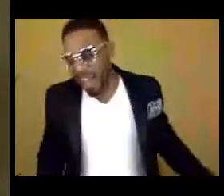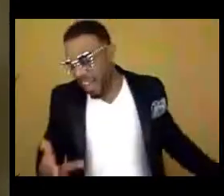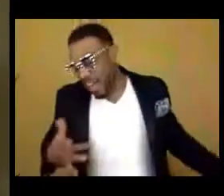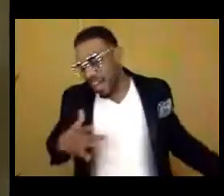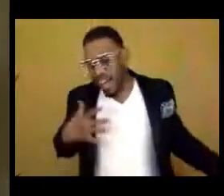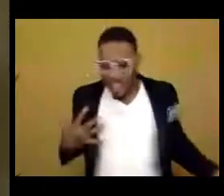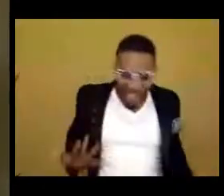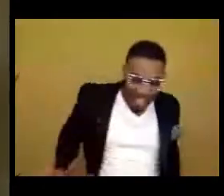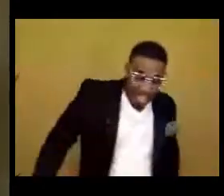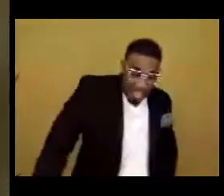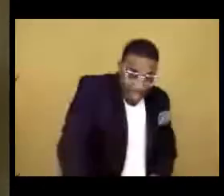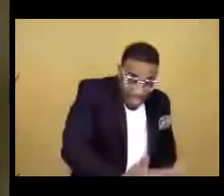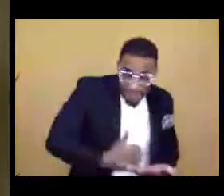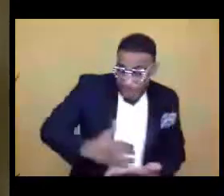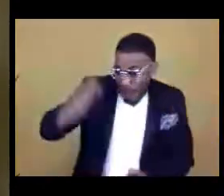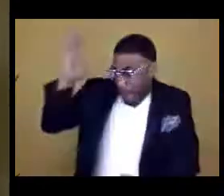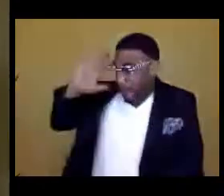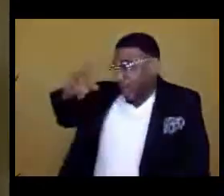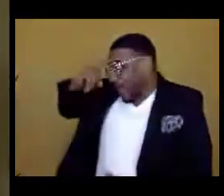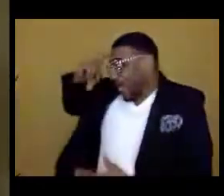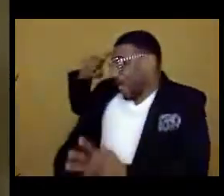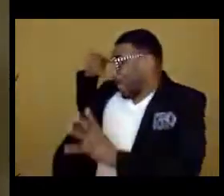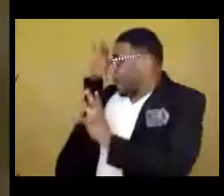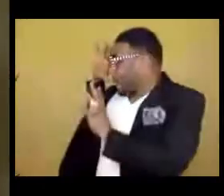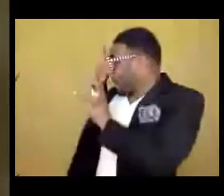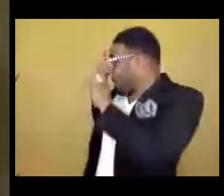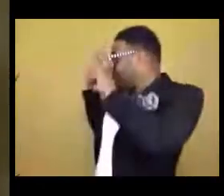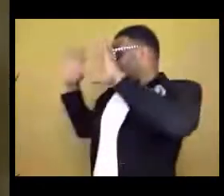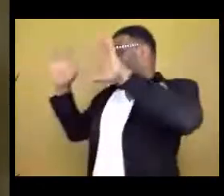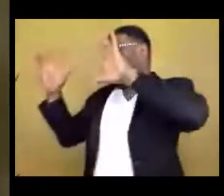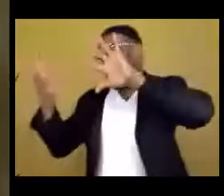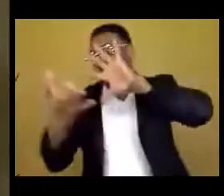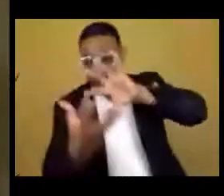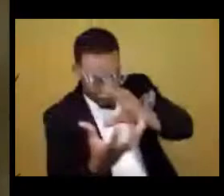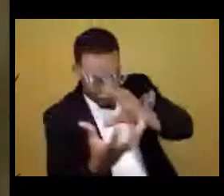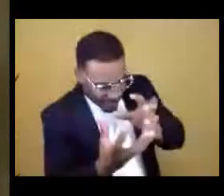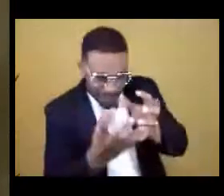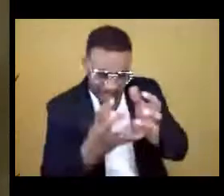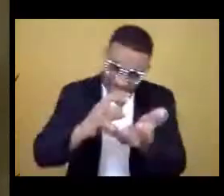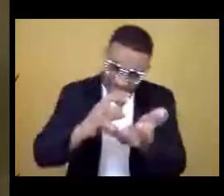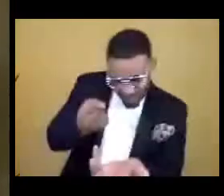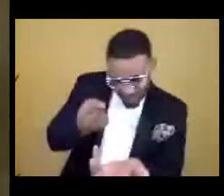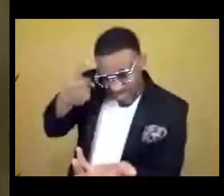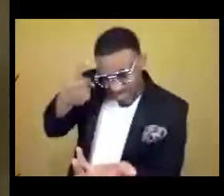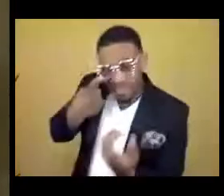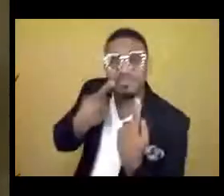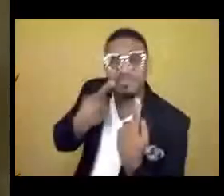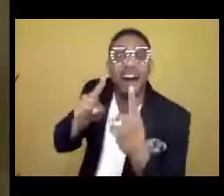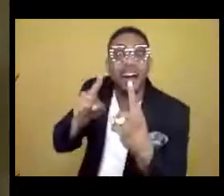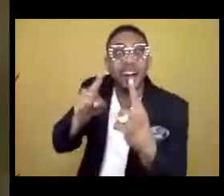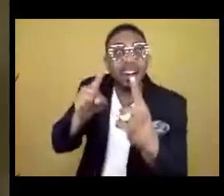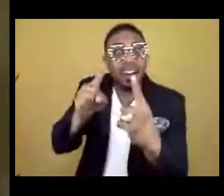I'll gather up my past, make some sense at